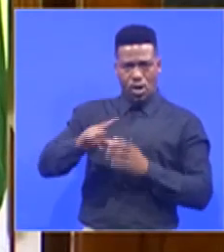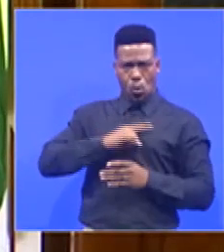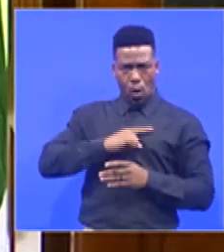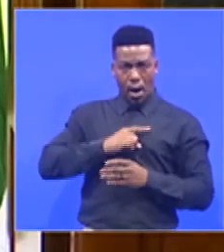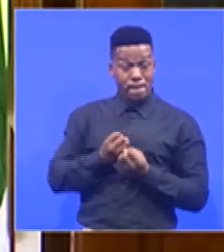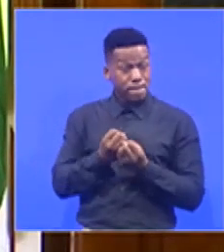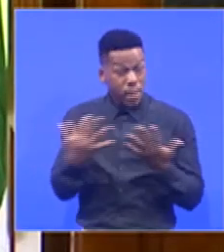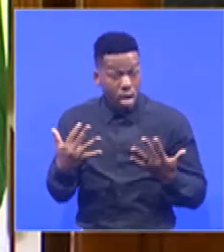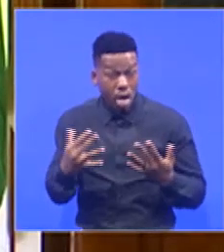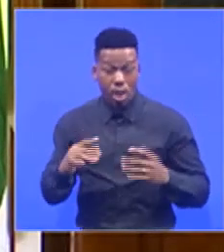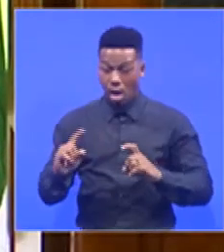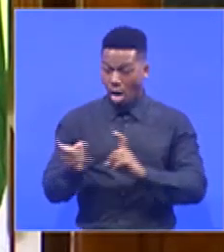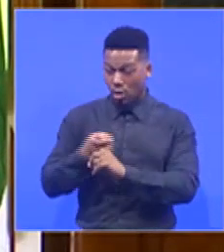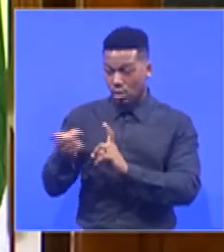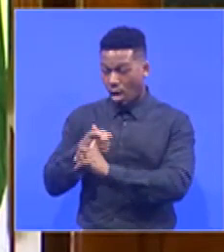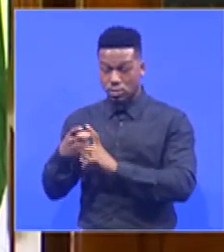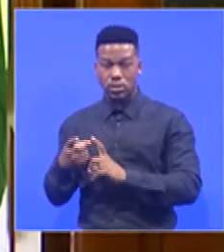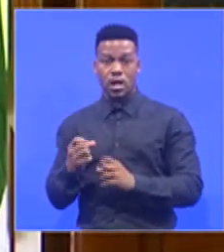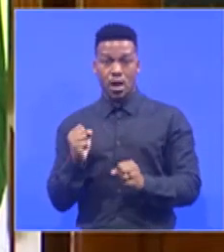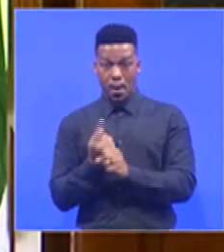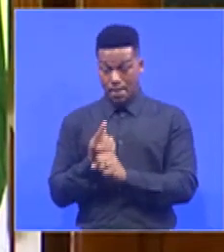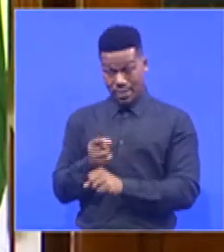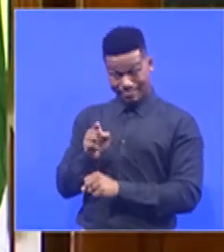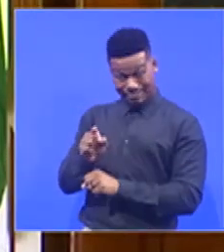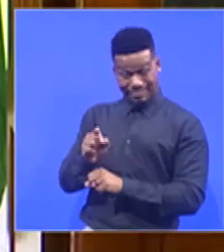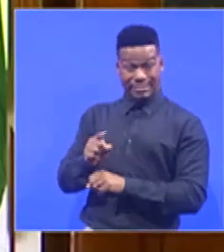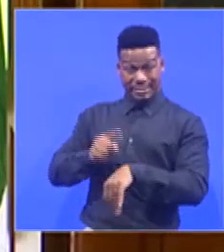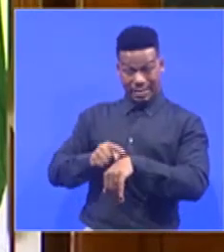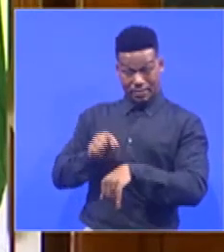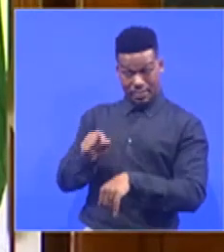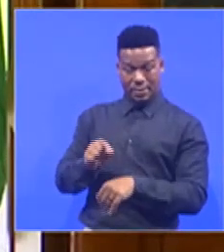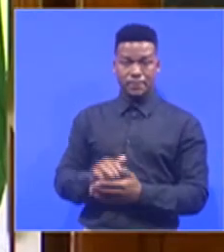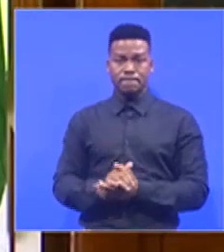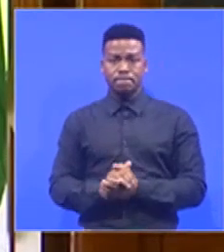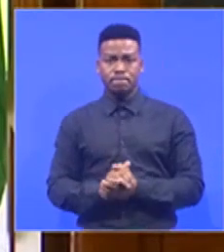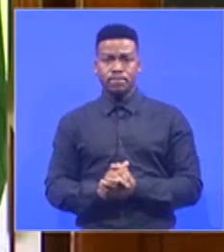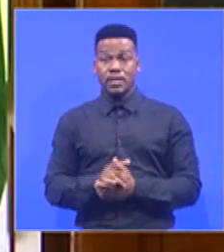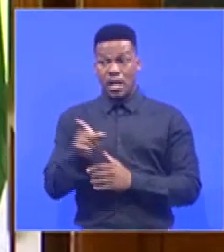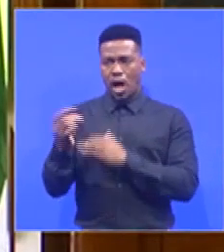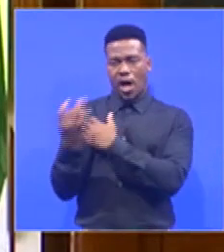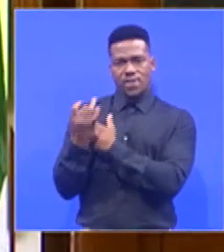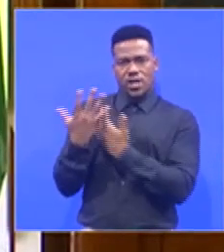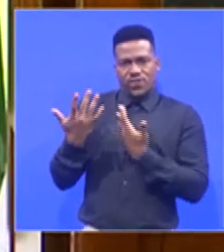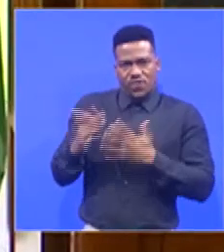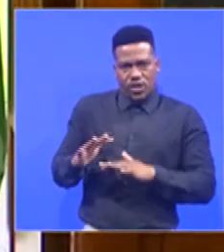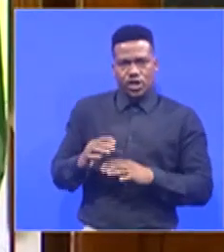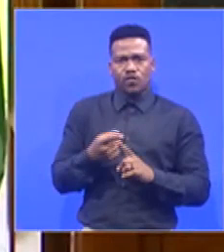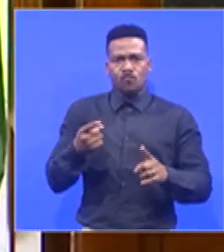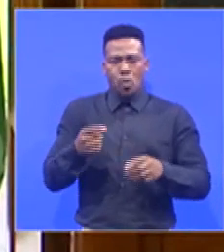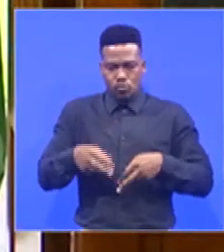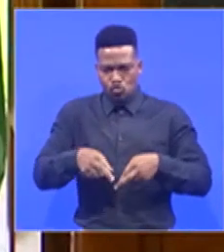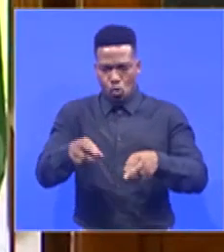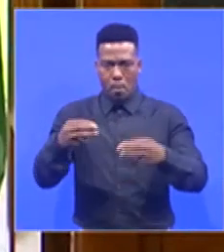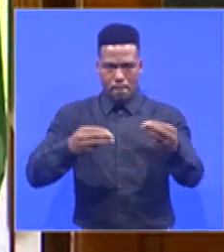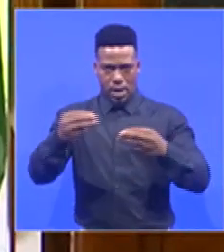road accidents are particularly high on these days, as advised by the Road Traffic Management